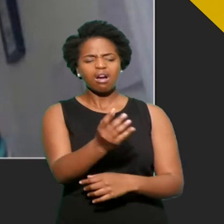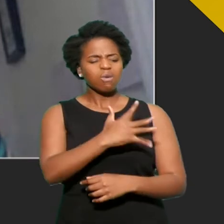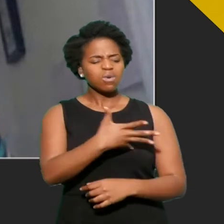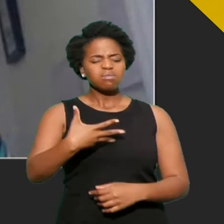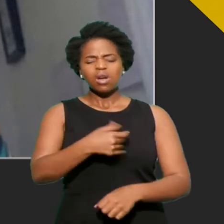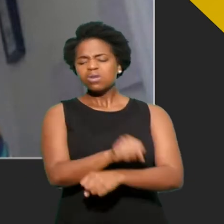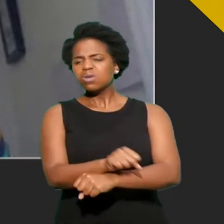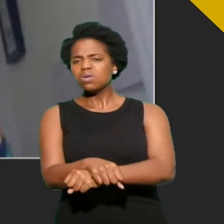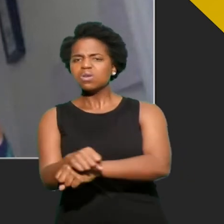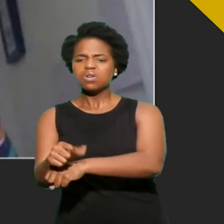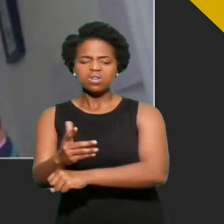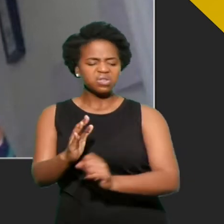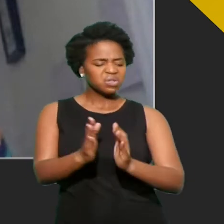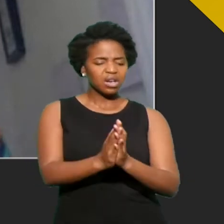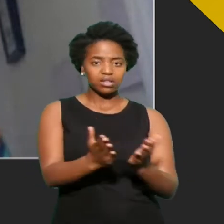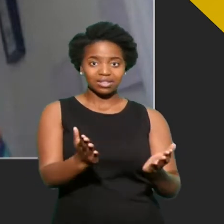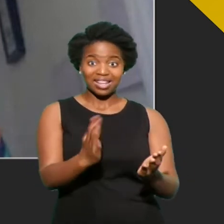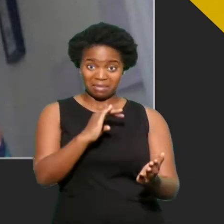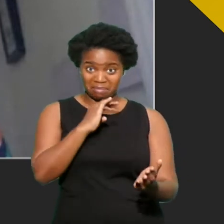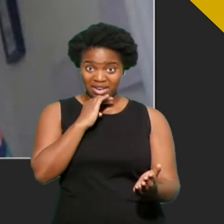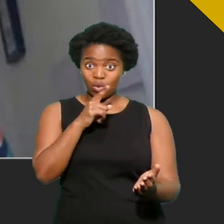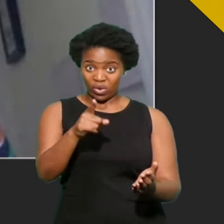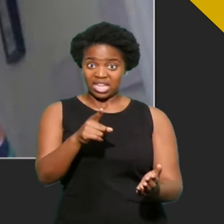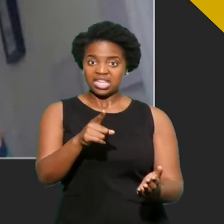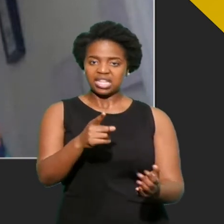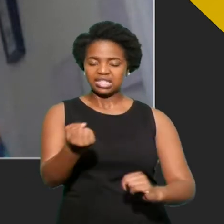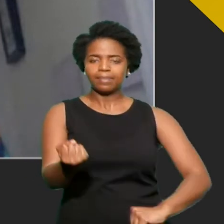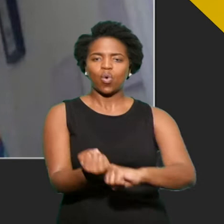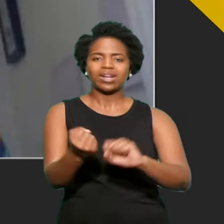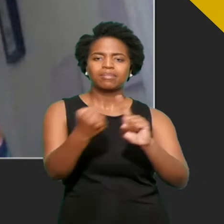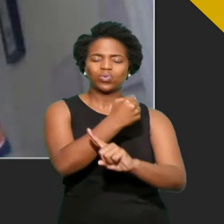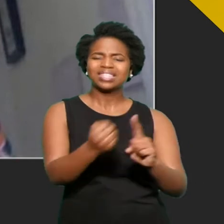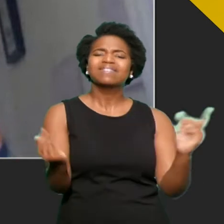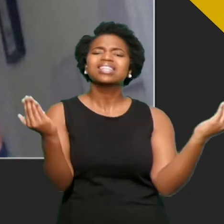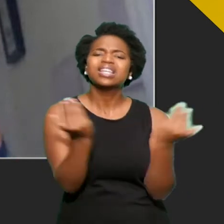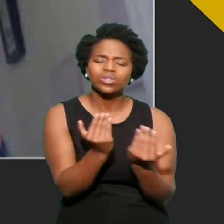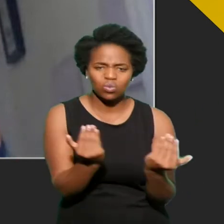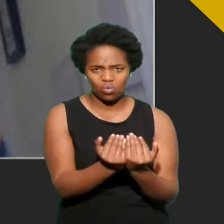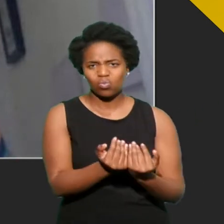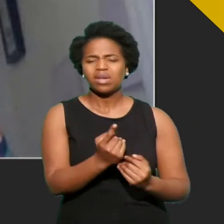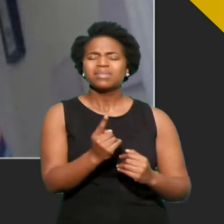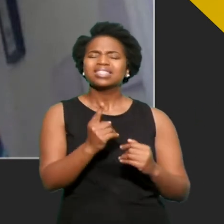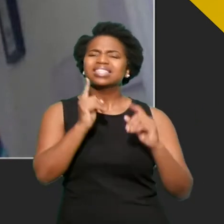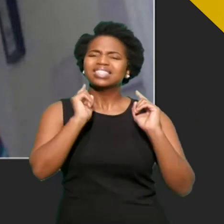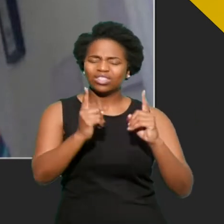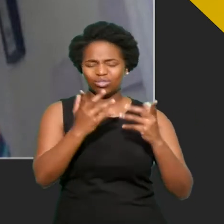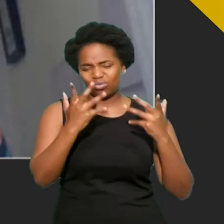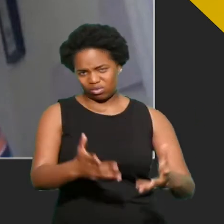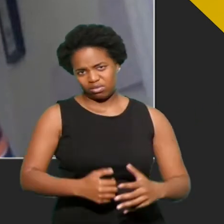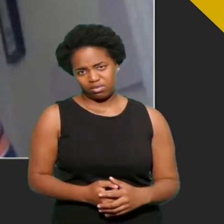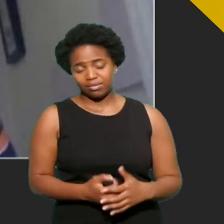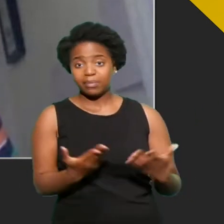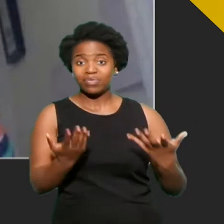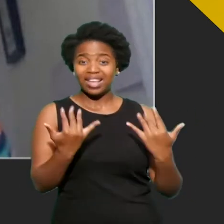women in our churches, we allow them to continue. When it happens at school and we don't teach teachers, we are allowing it. So